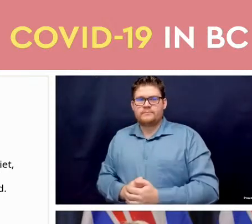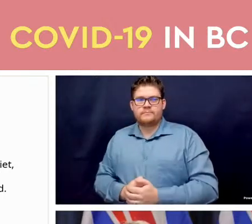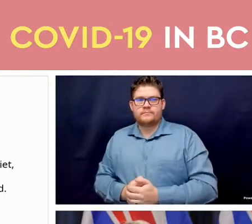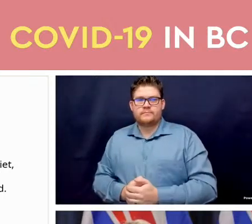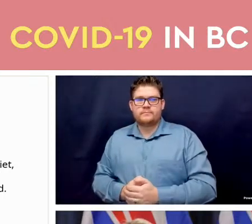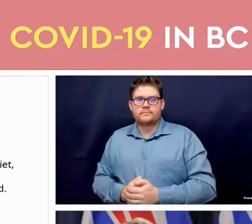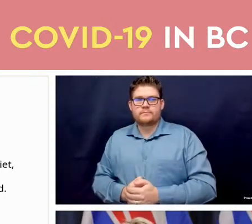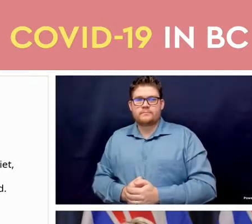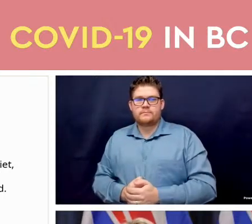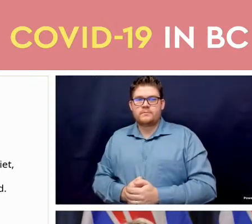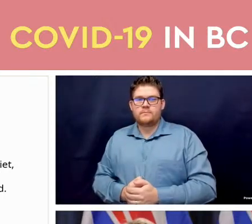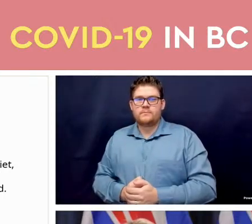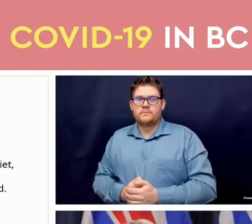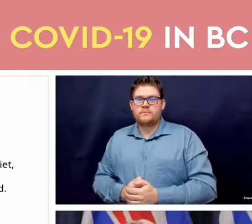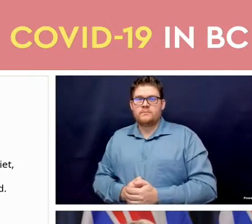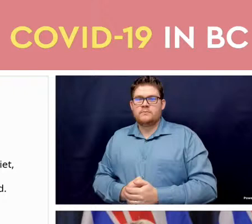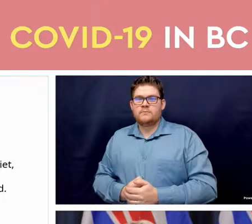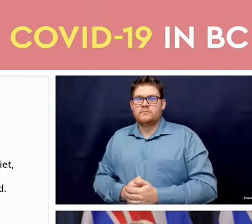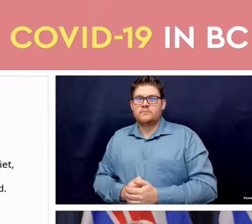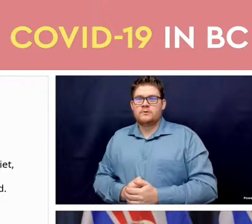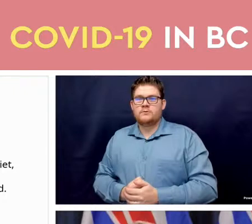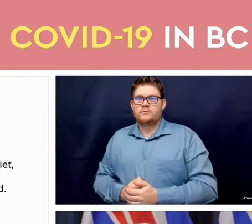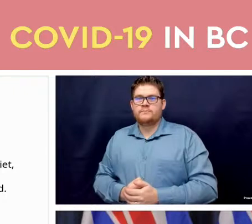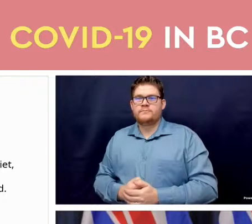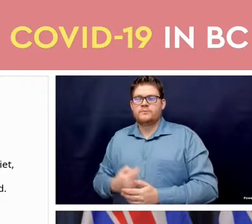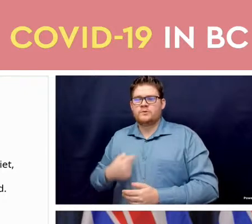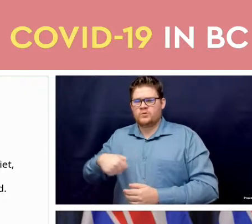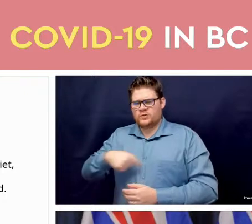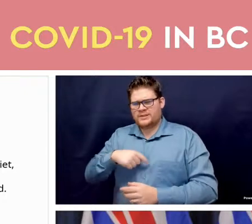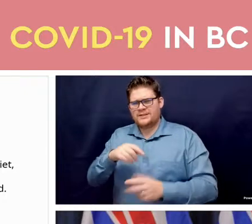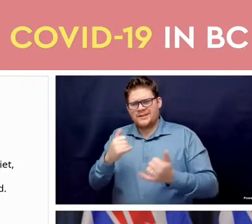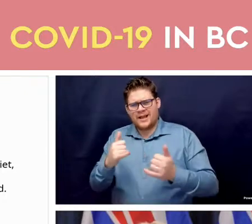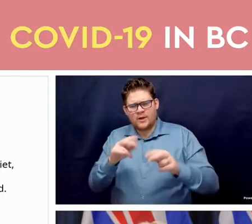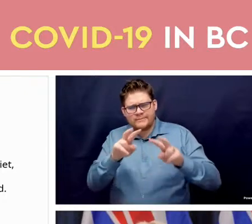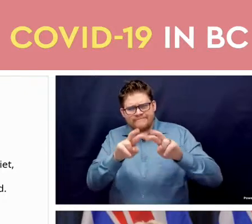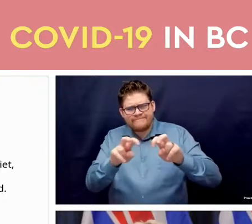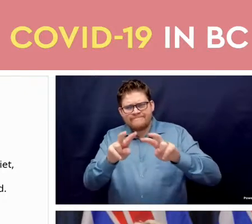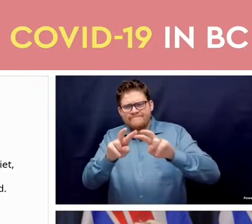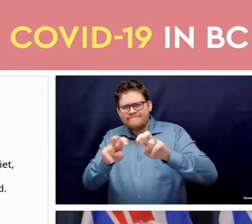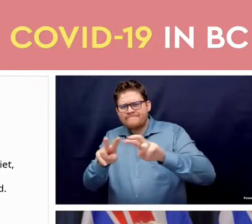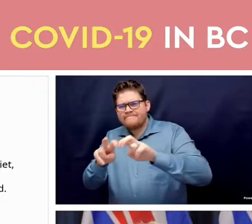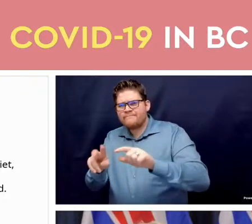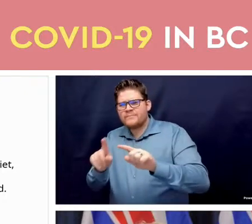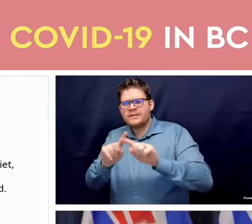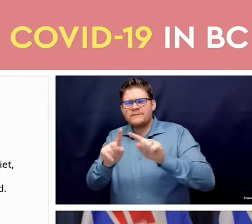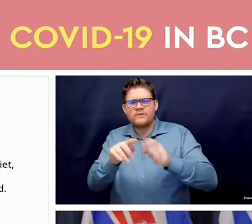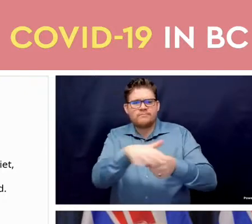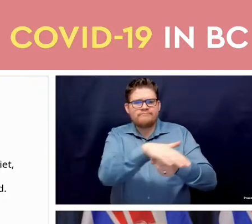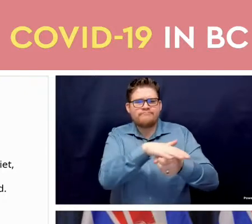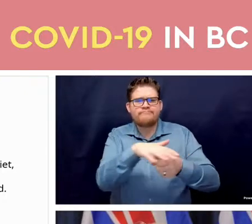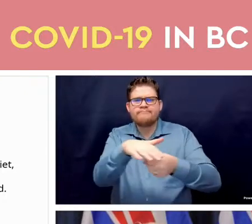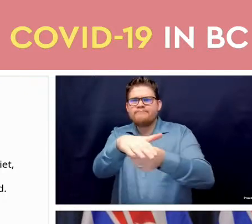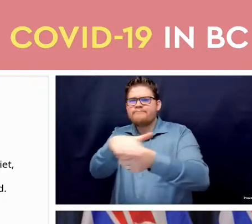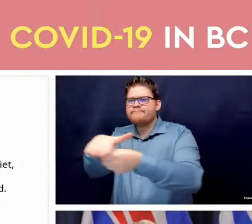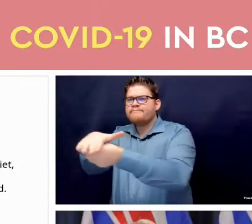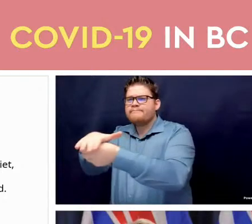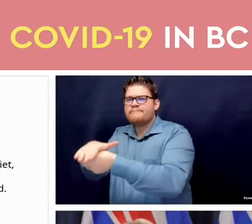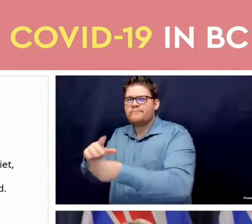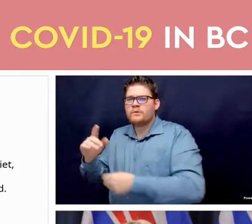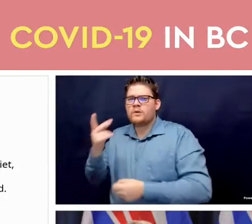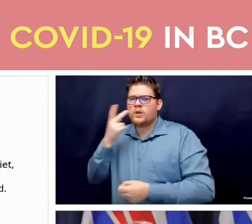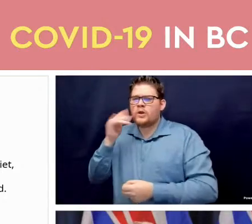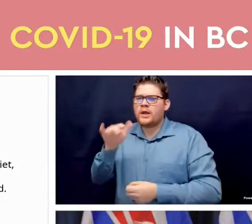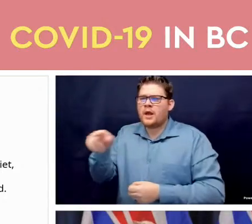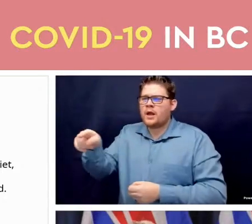the settings where this virus can transmit more readily, and who is in those settings and what are they doing. So that's